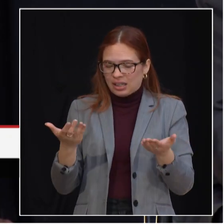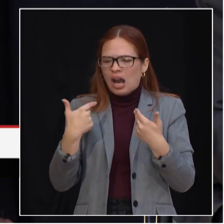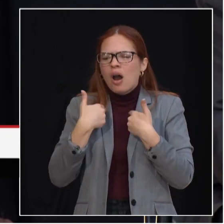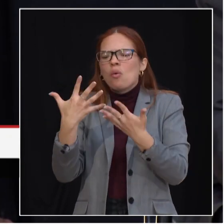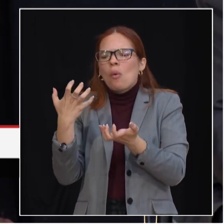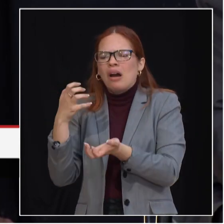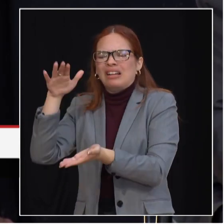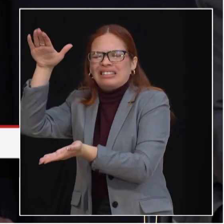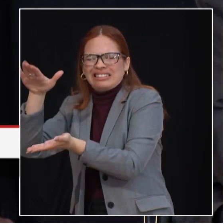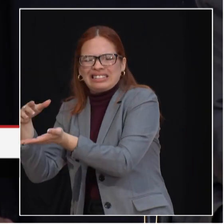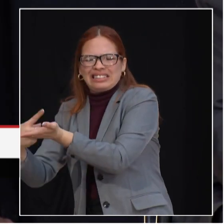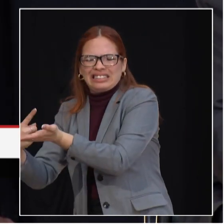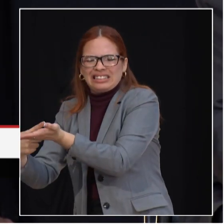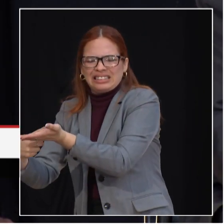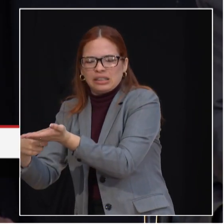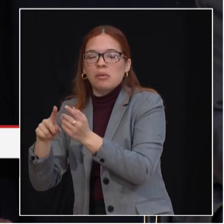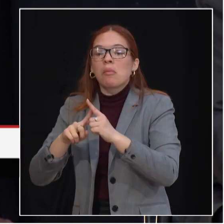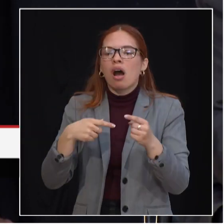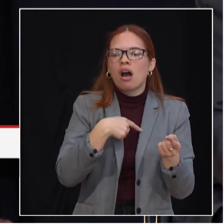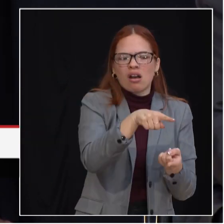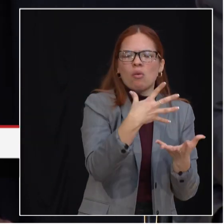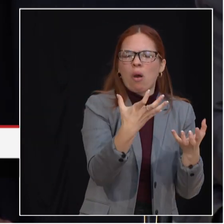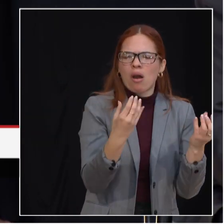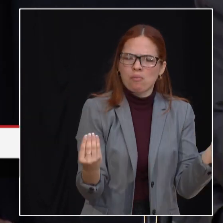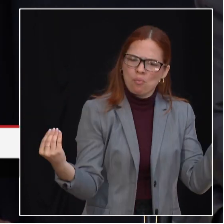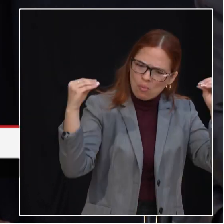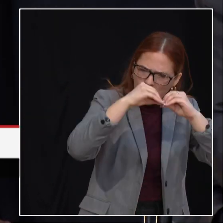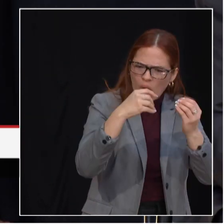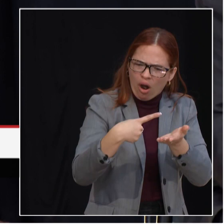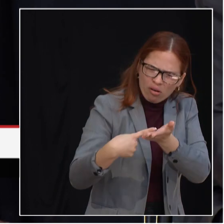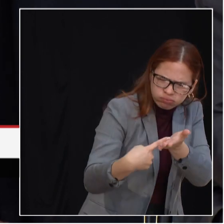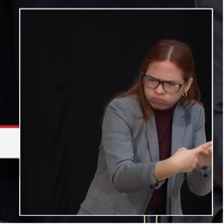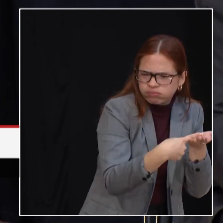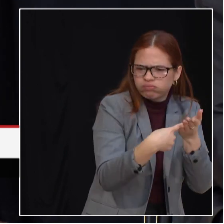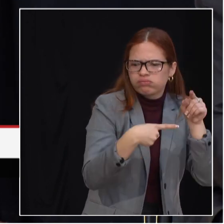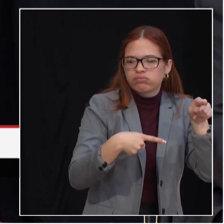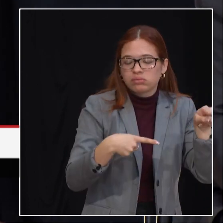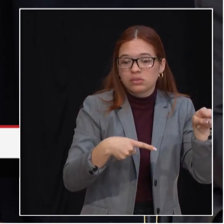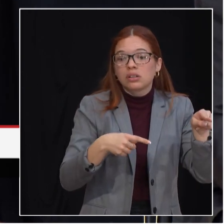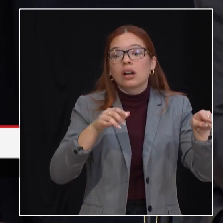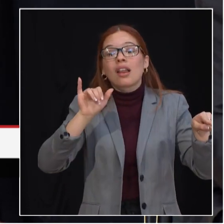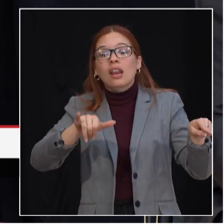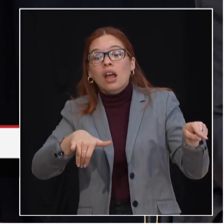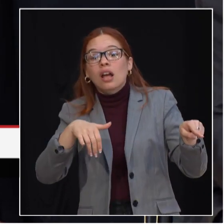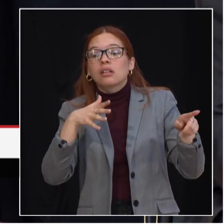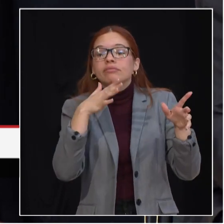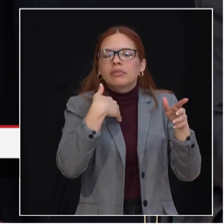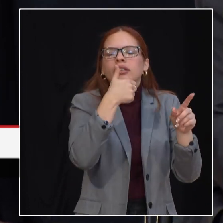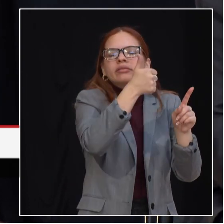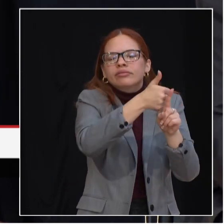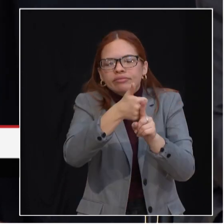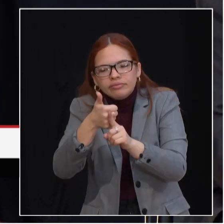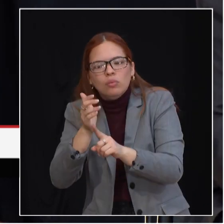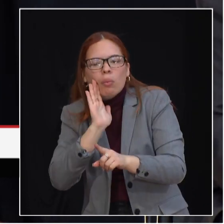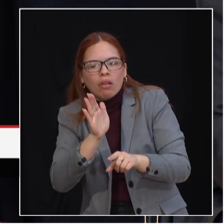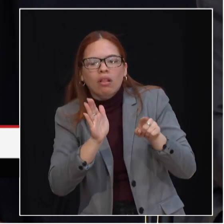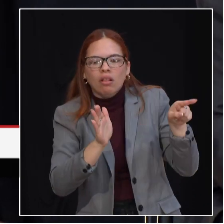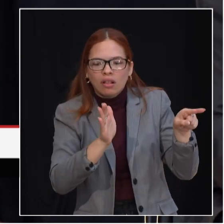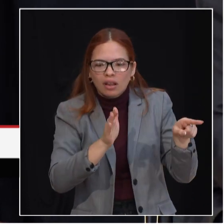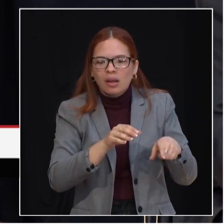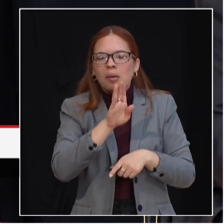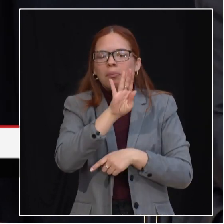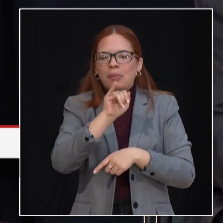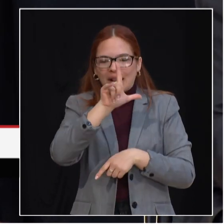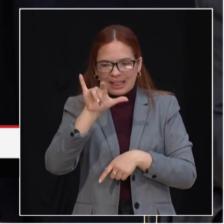do all the talking. And so very quickly, I'm going to reintroduce them again. We have Billy Mann, Managing Partner of Quadrant